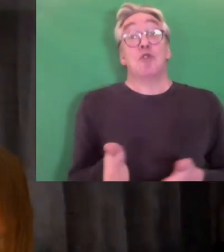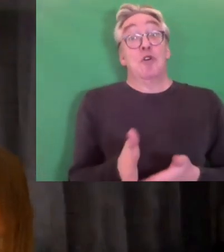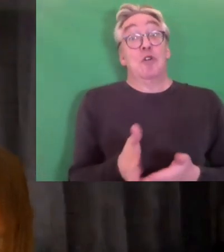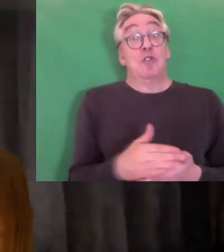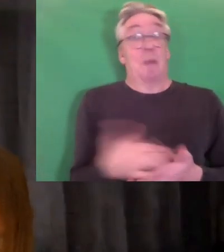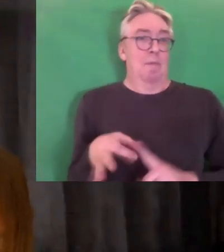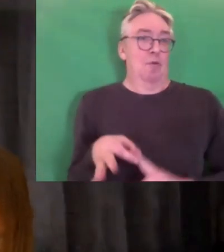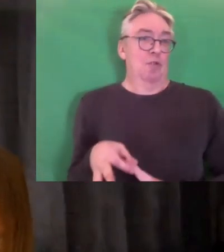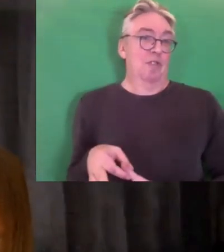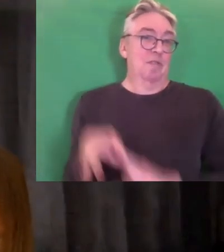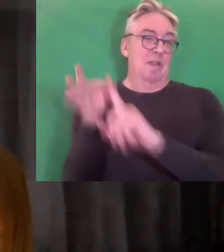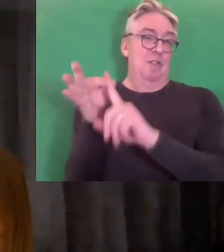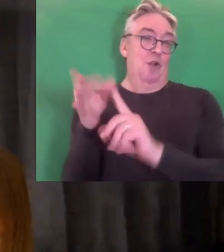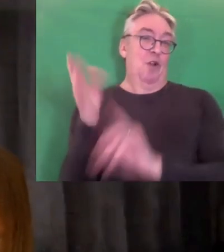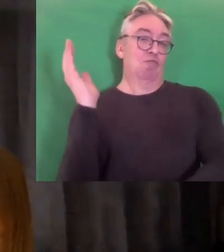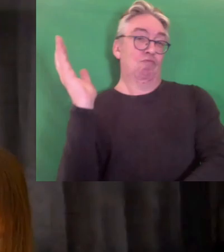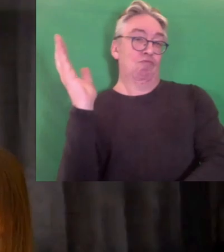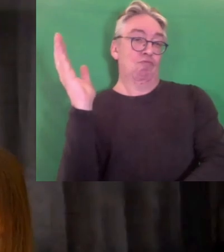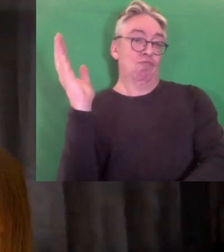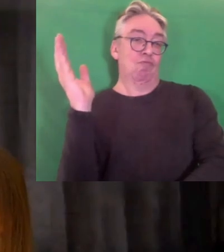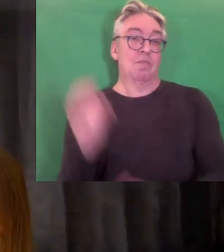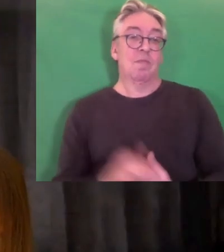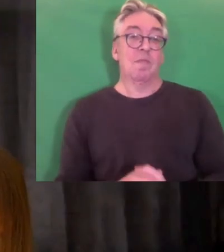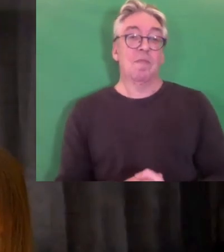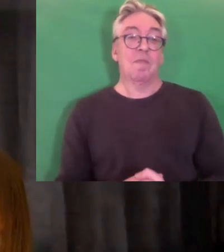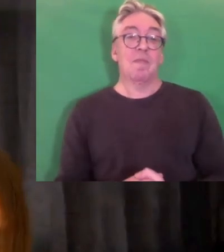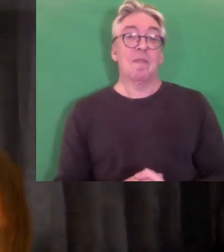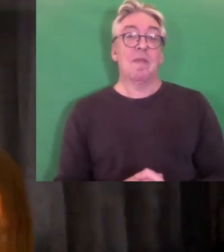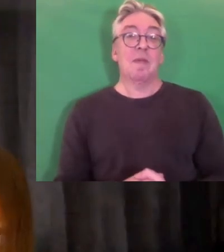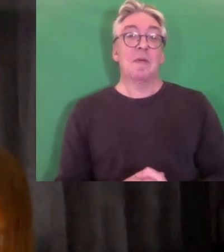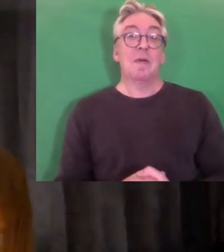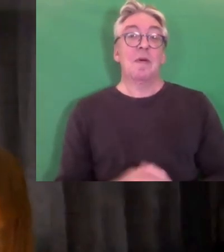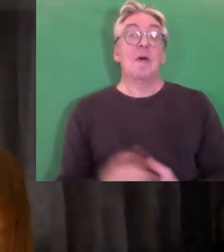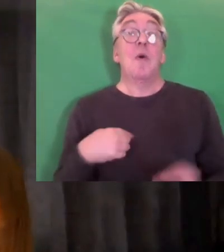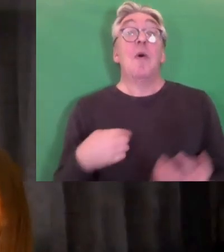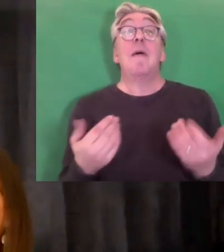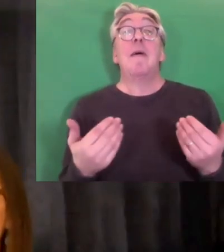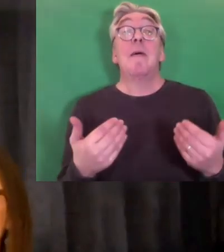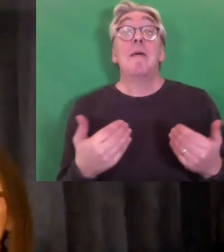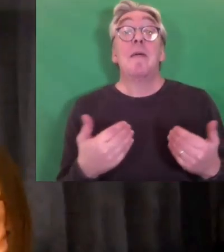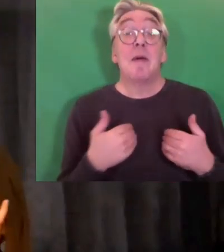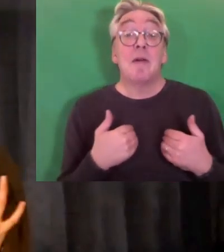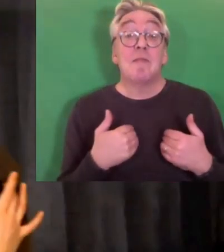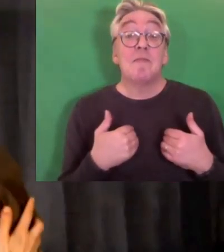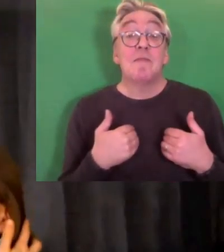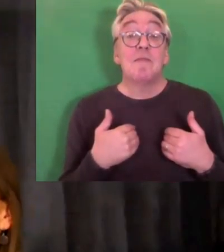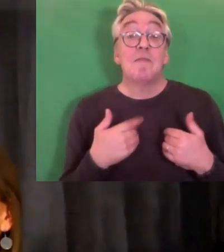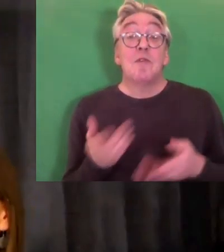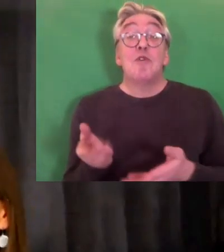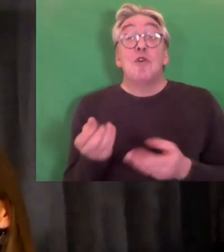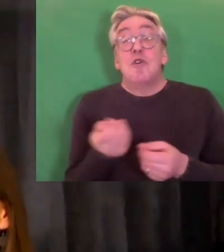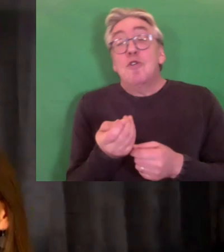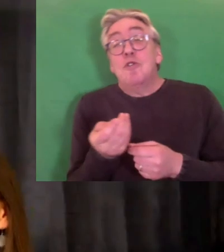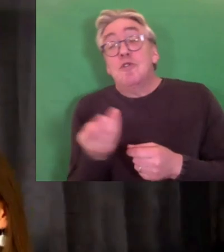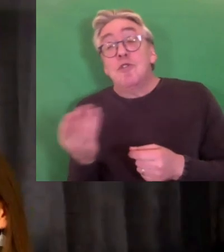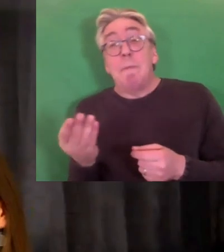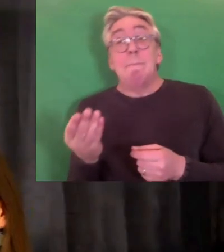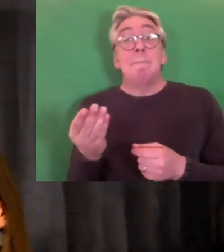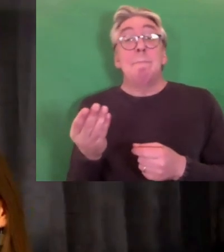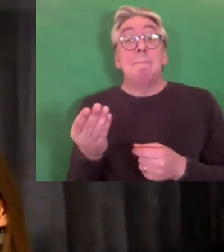point. We also look into exciting projects like LIFETOOL. Yeah, that's right. Yeah, we have some close up on